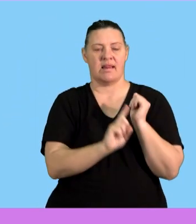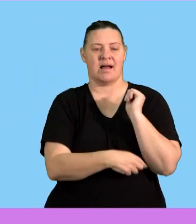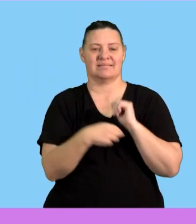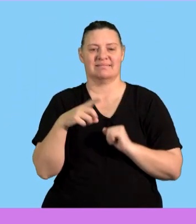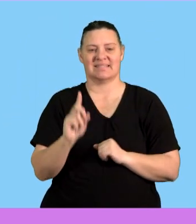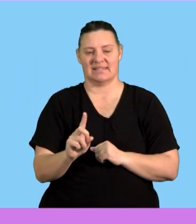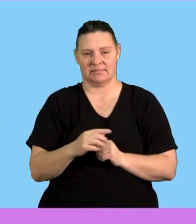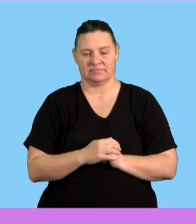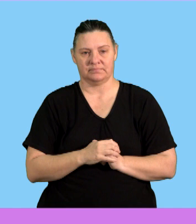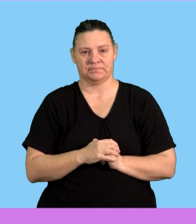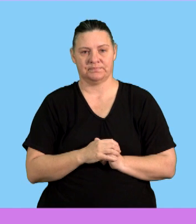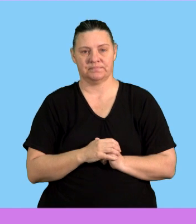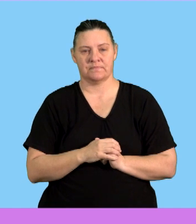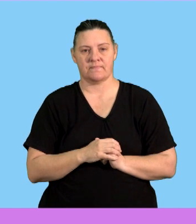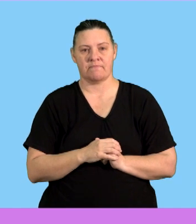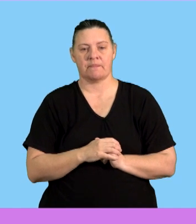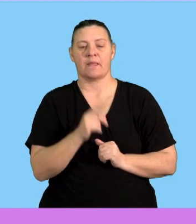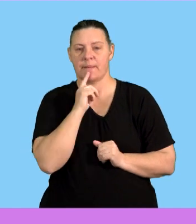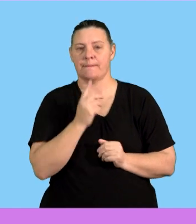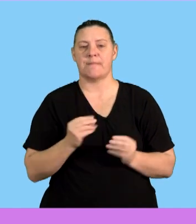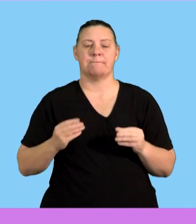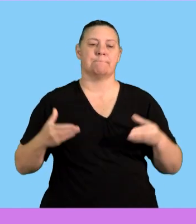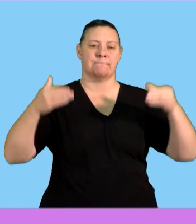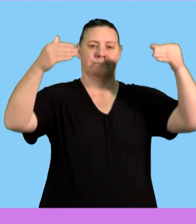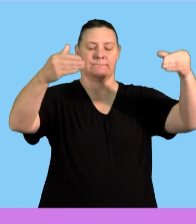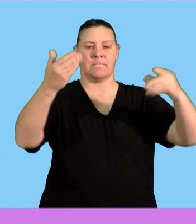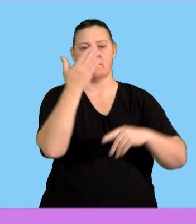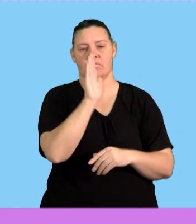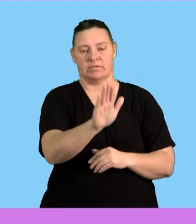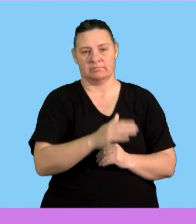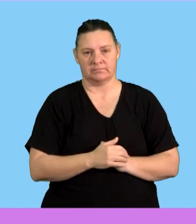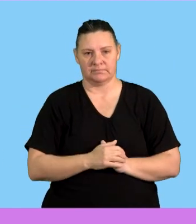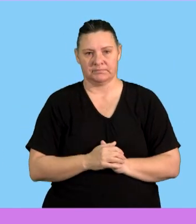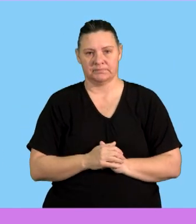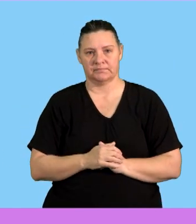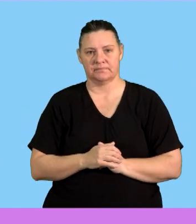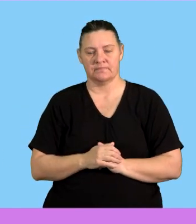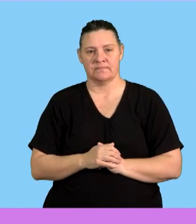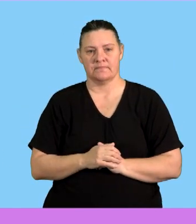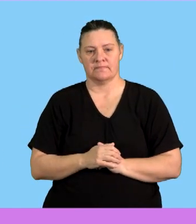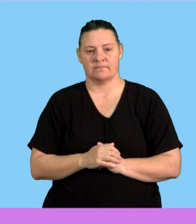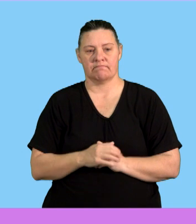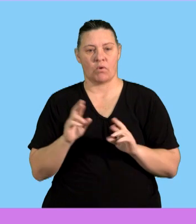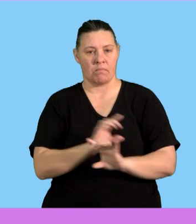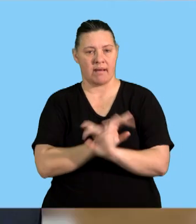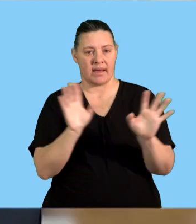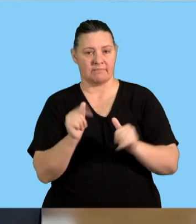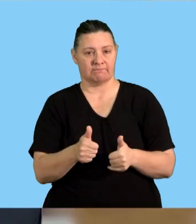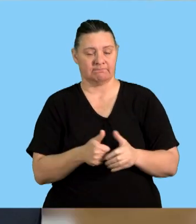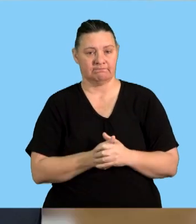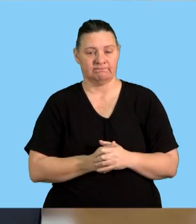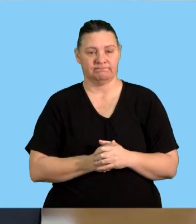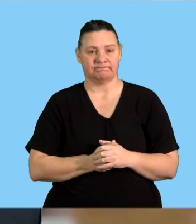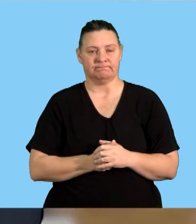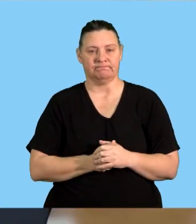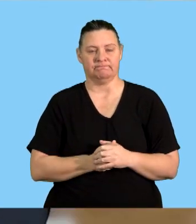then lastly, the last step here is D, where I'm going to hang or mount my mirror. Guys, I hope that's clear to all